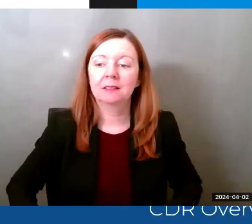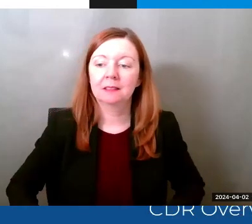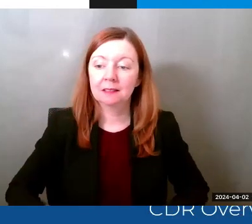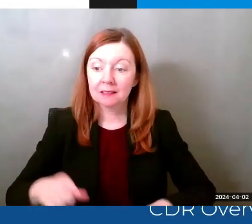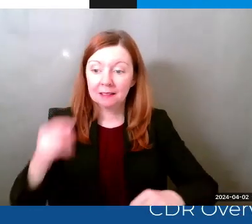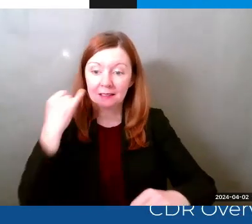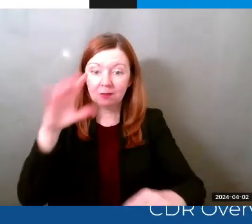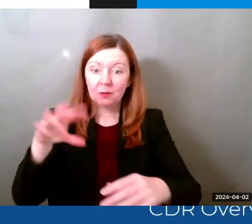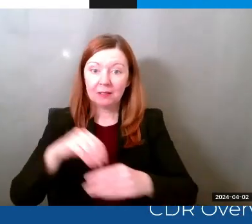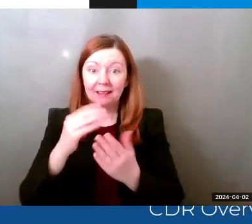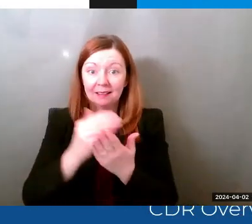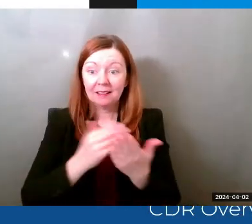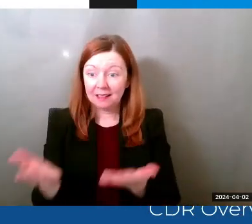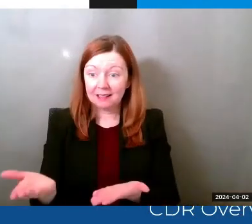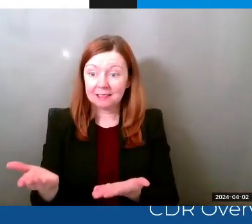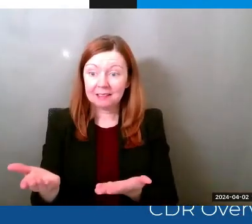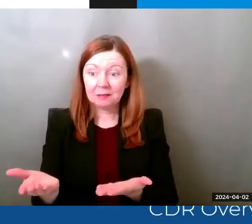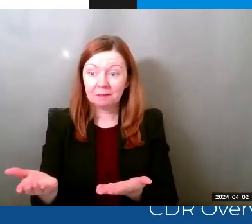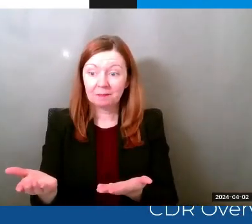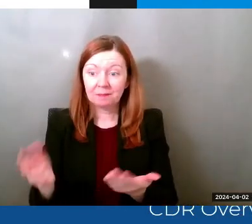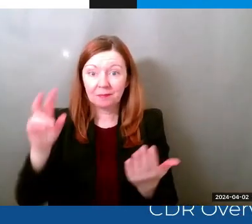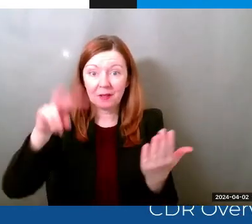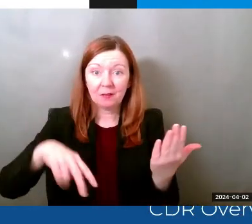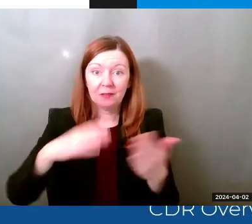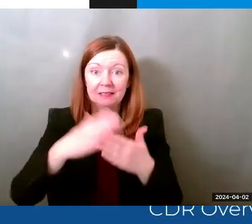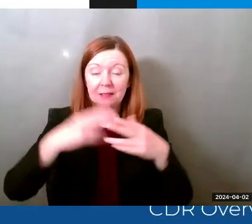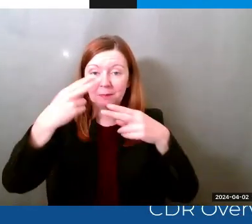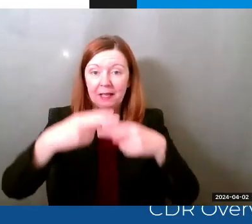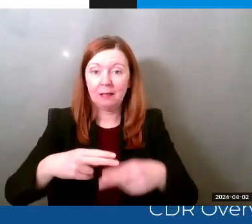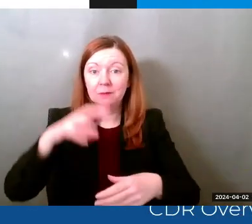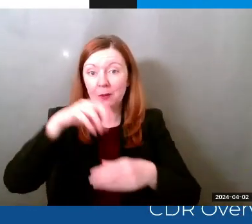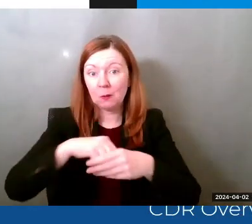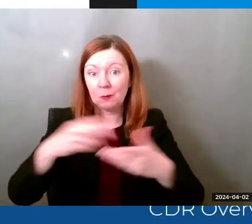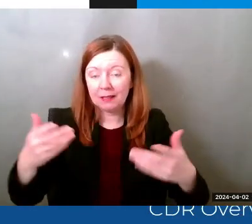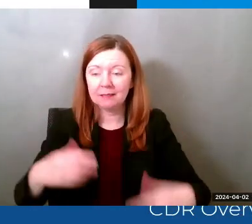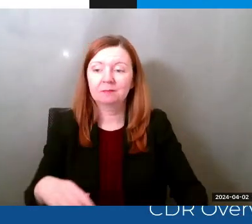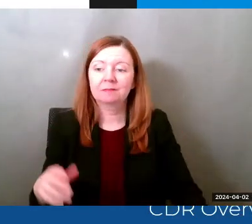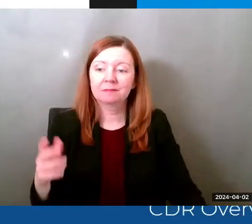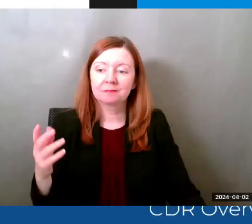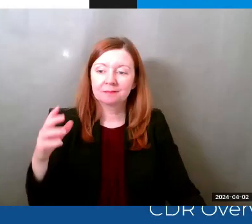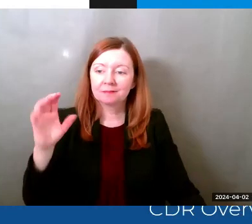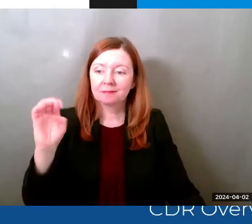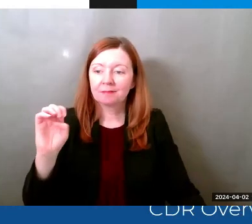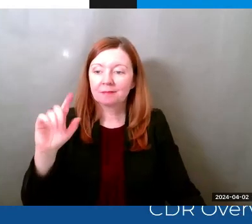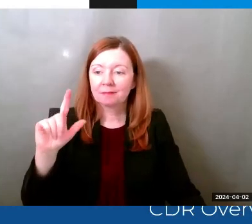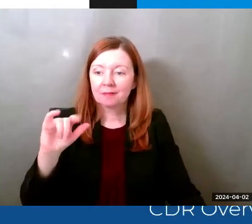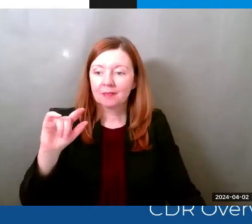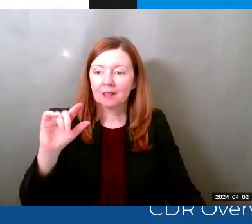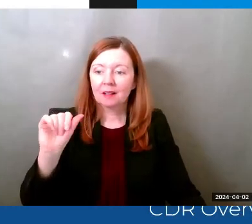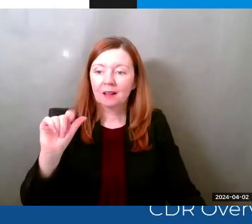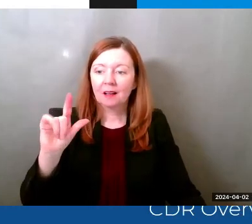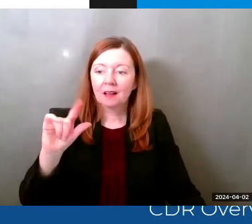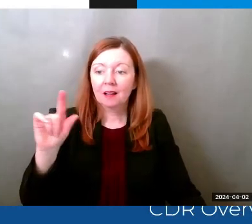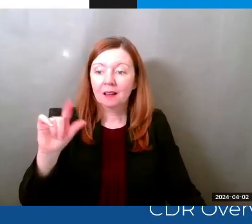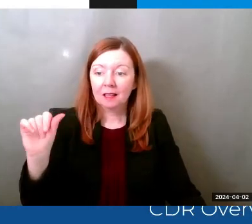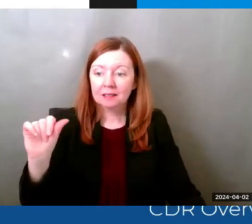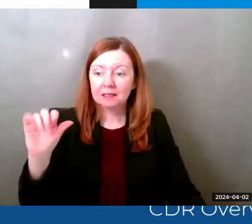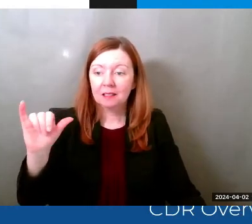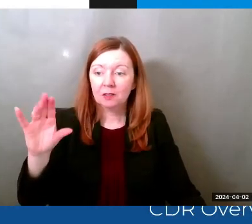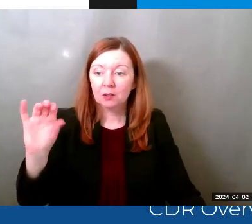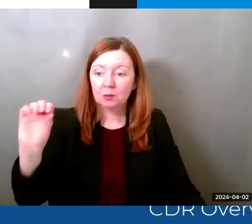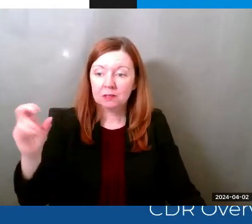in the list below, I'll read off some names, including Eliza Yusi, Janaya